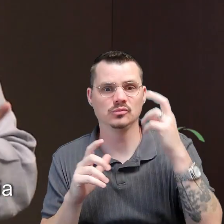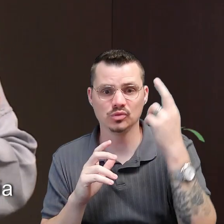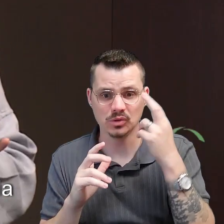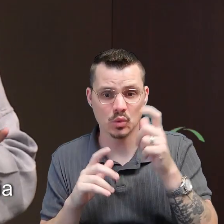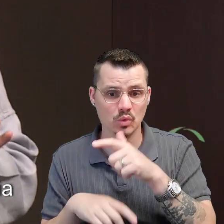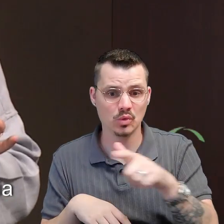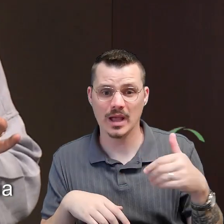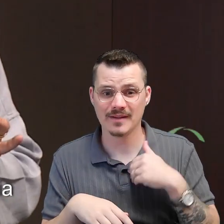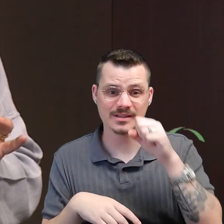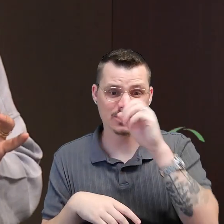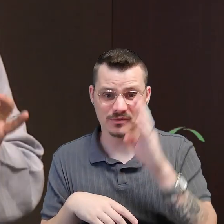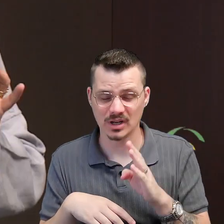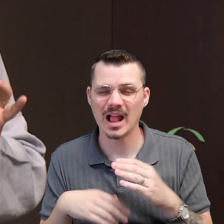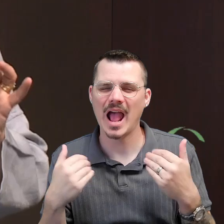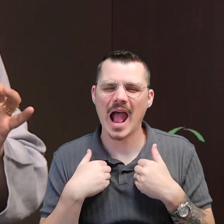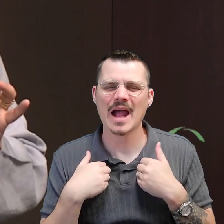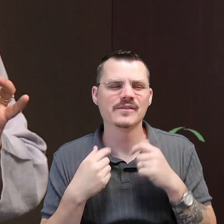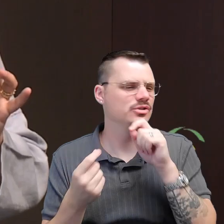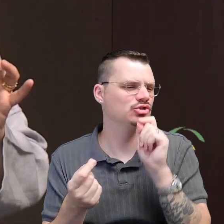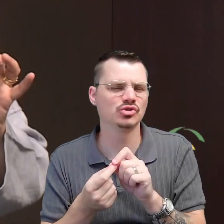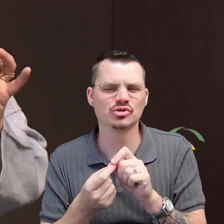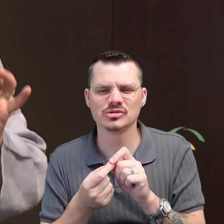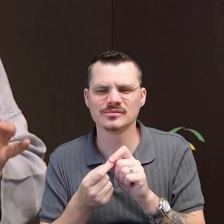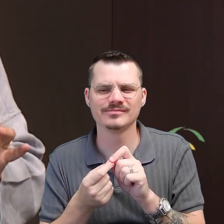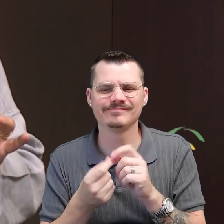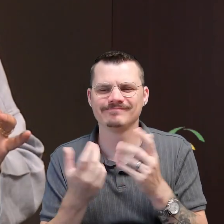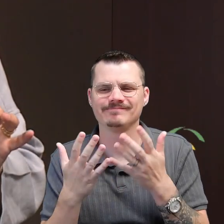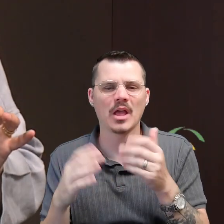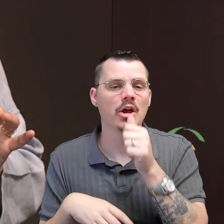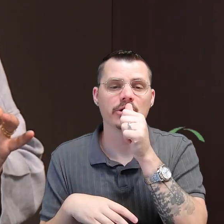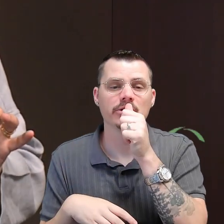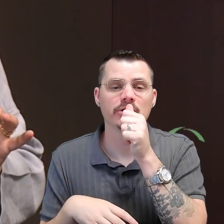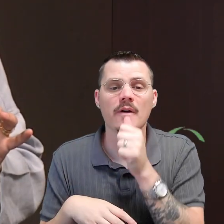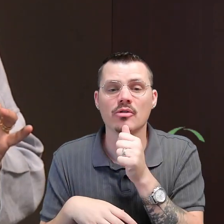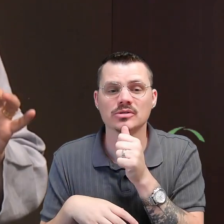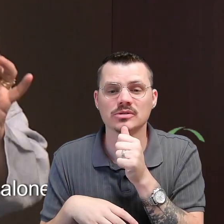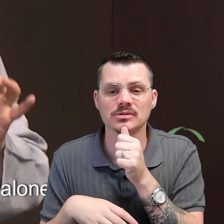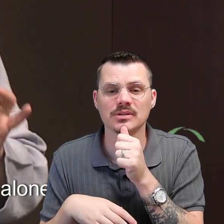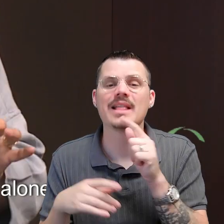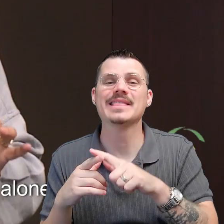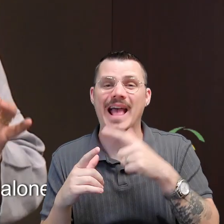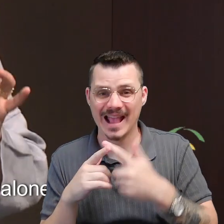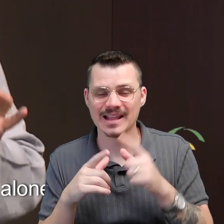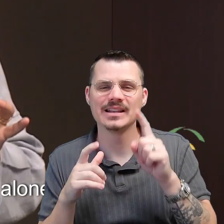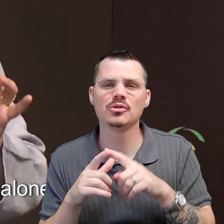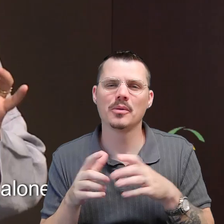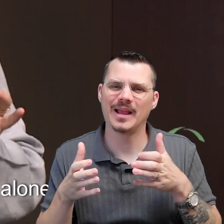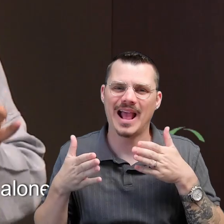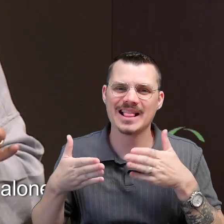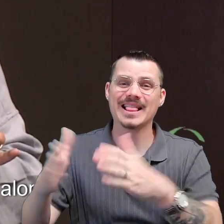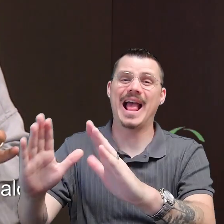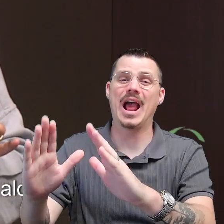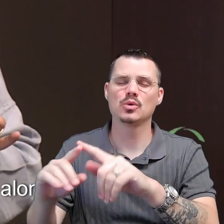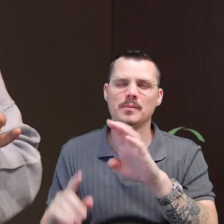most people with schizophrenia have a certain tolerance, and then they need to be allowed to